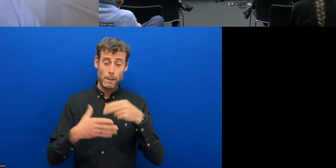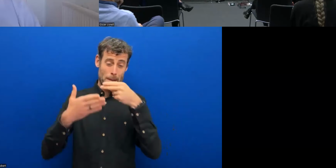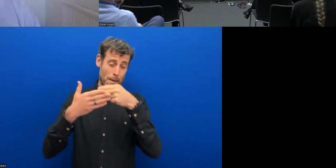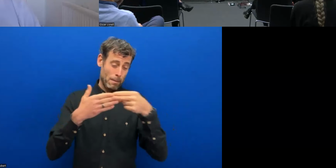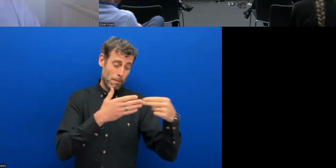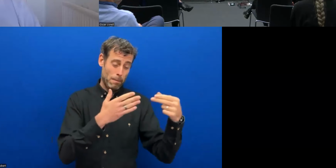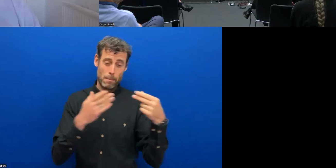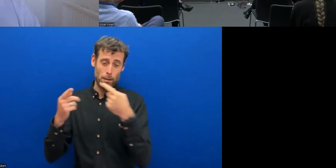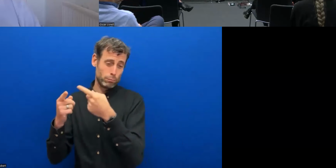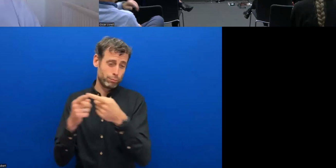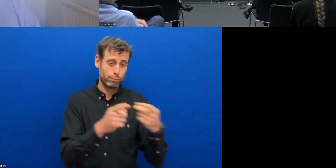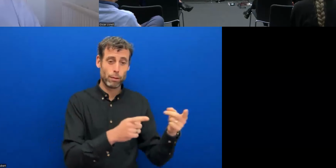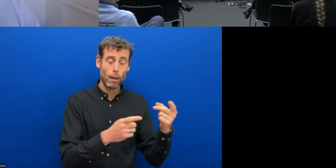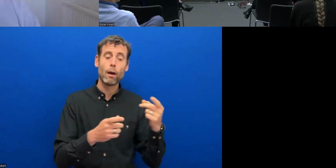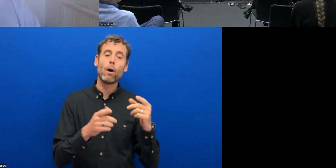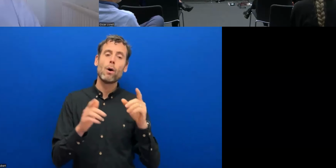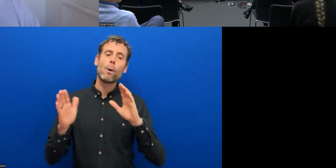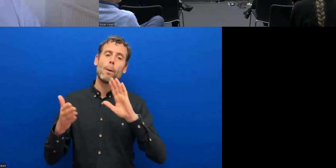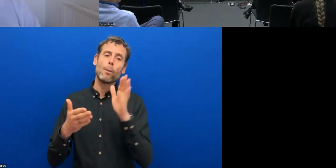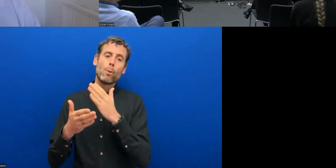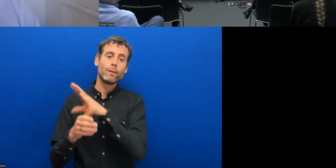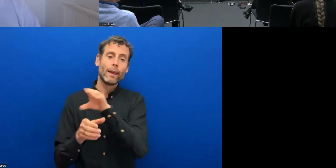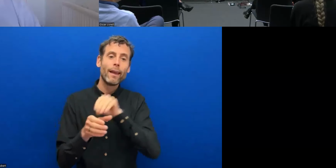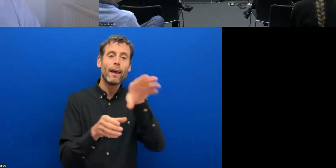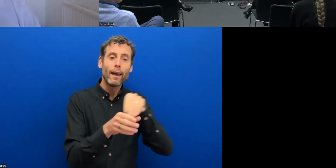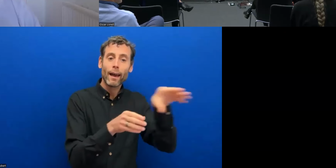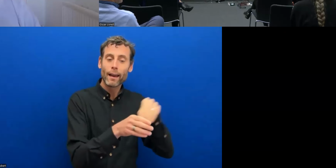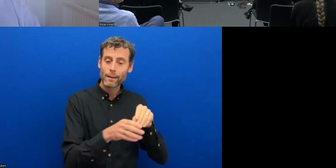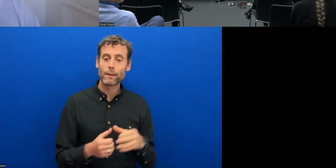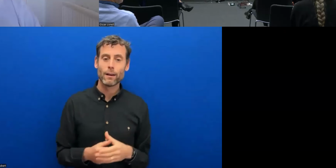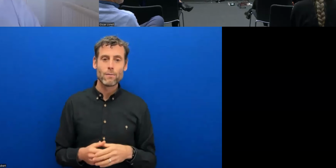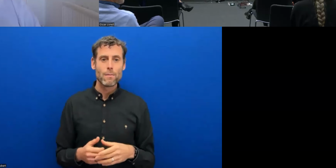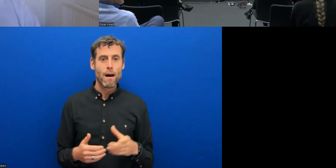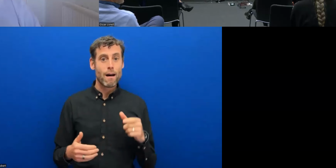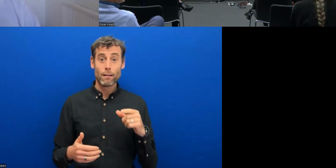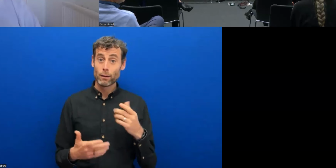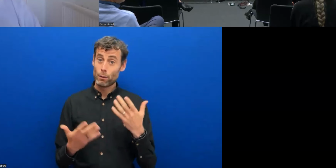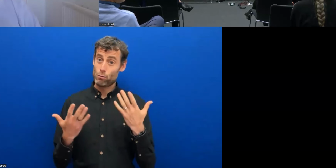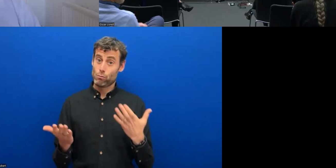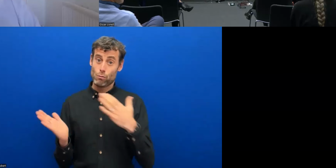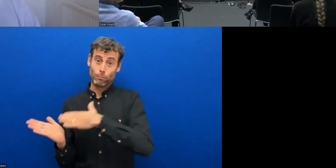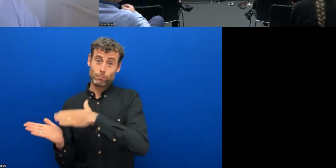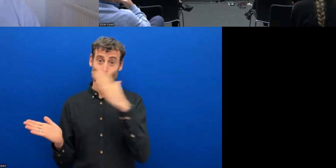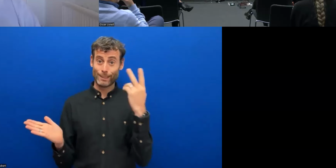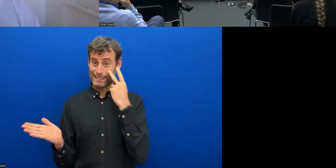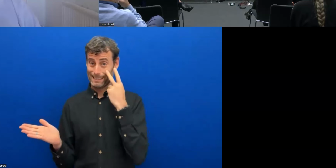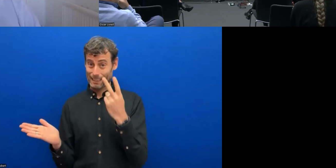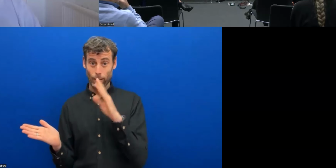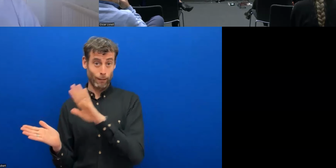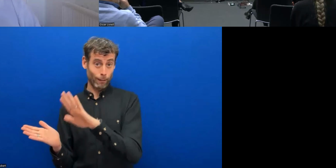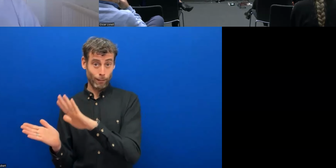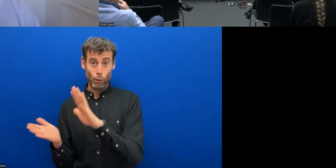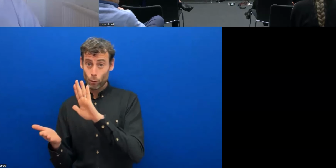of participatory work now because we've been listening a lot the whole day. Lots of interesting things. And we are really delighted to be part of the Muse